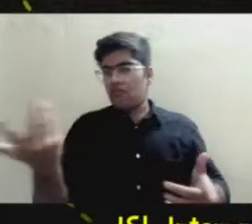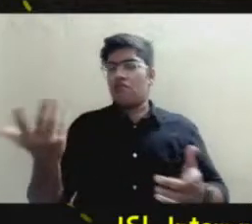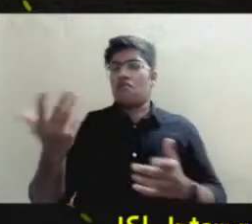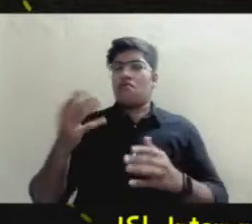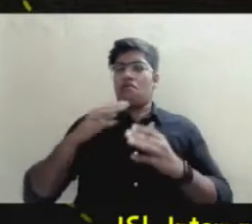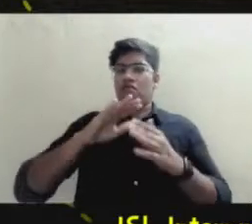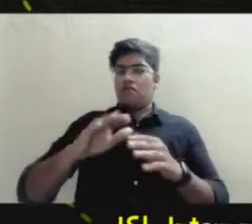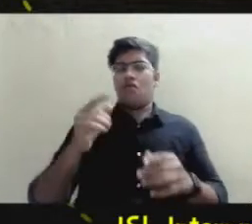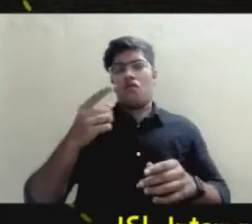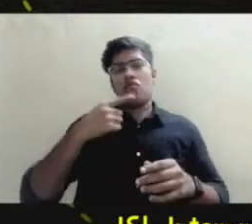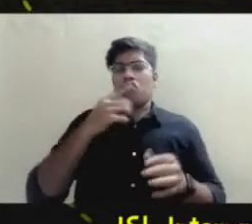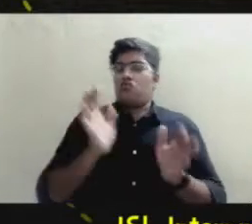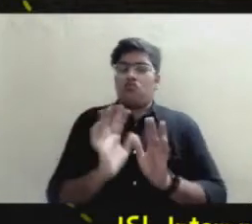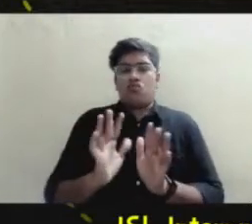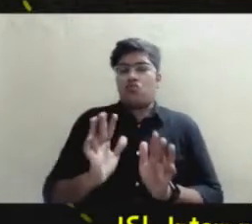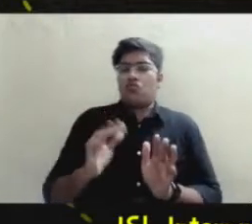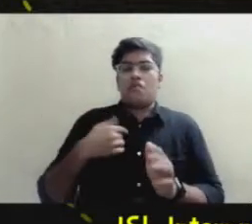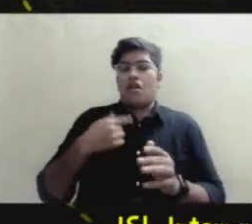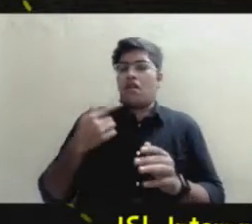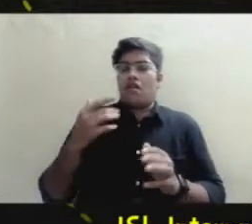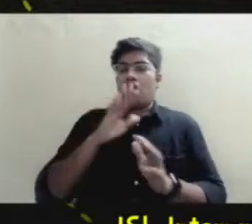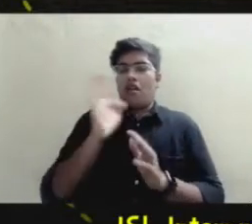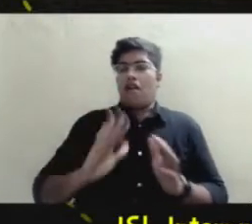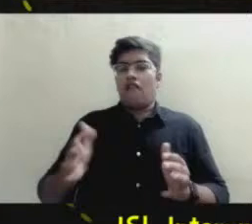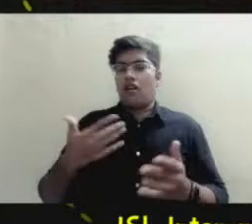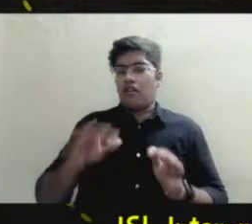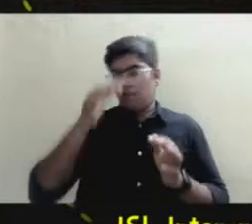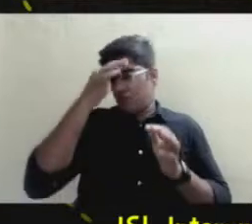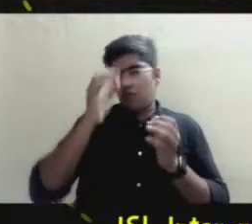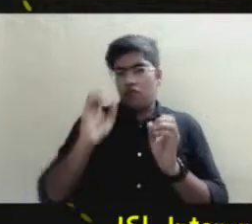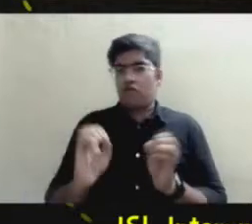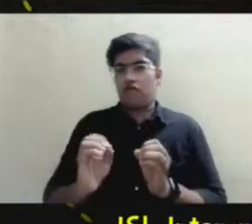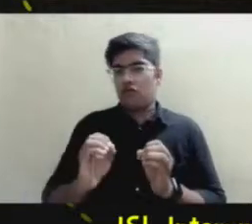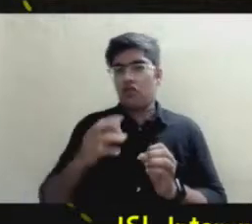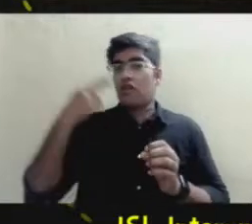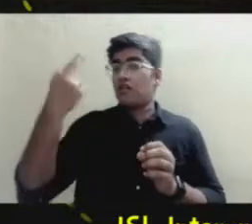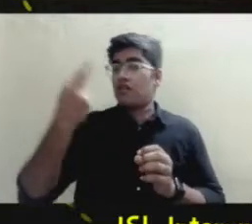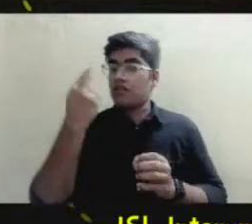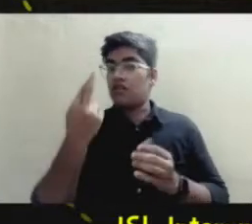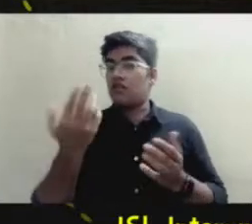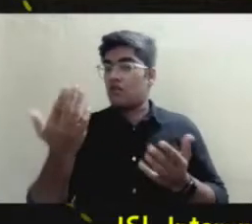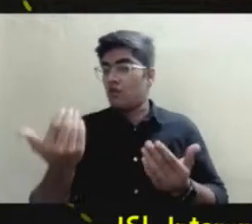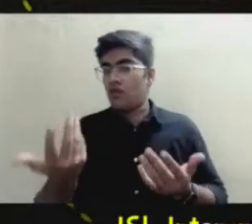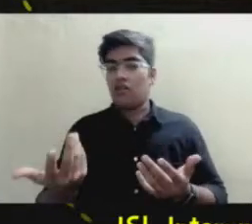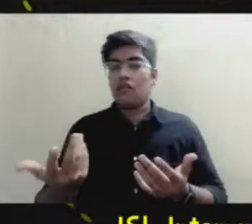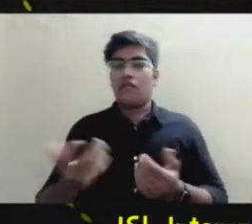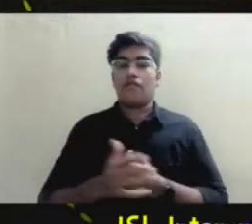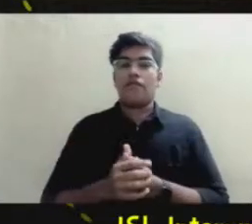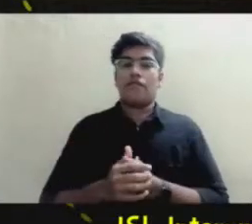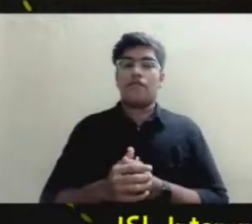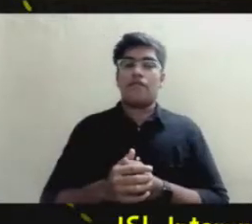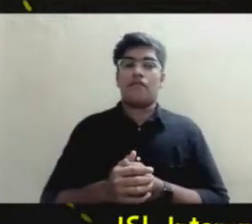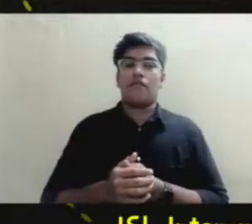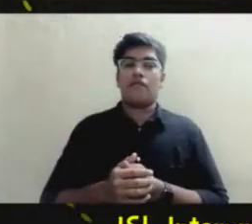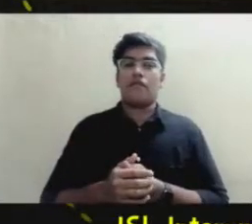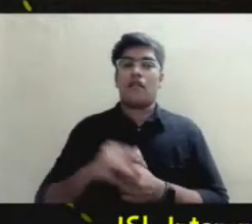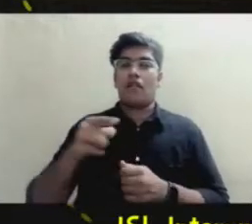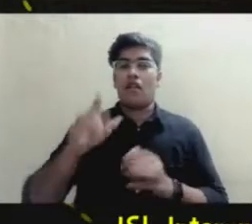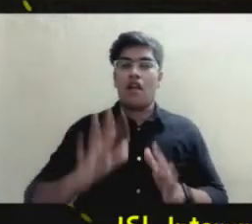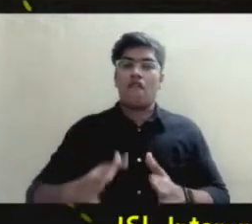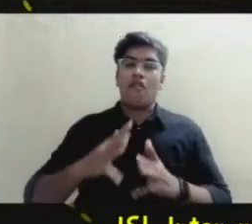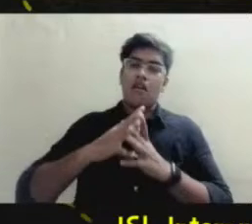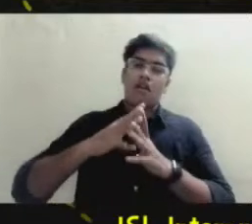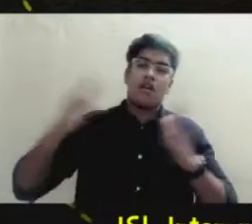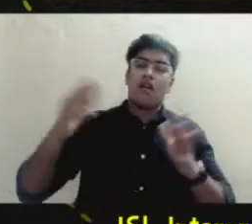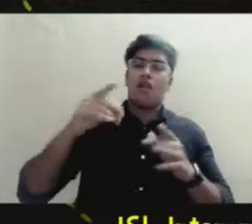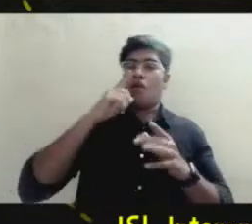No, and I think I didn't face that because much earlier there were the great